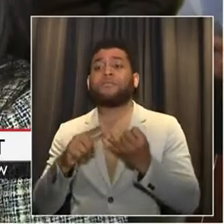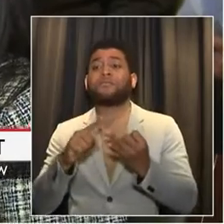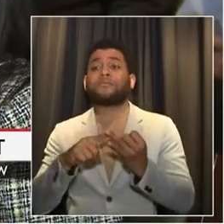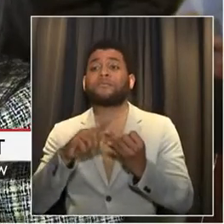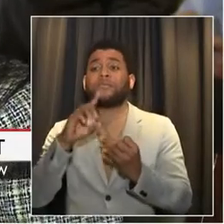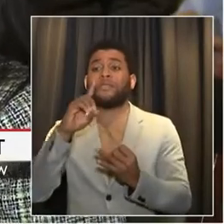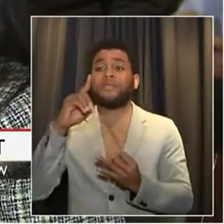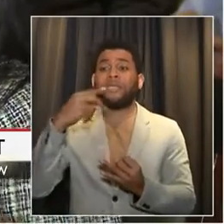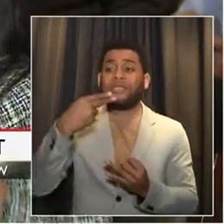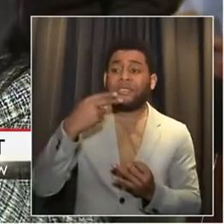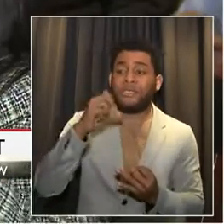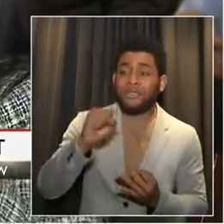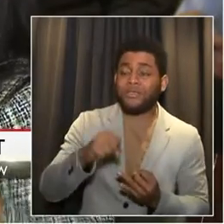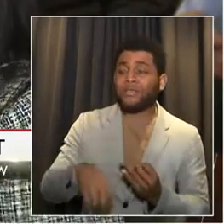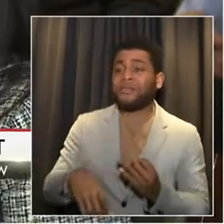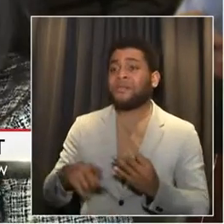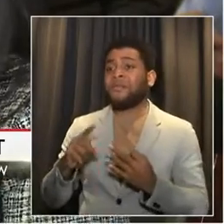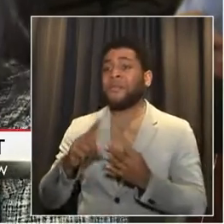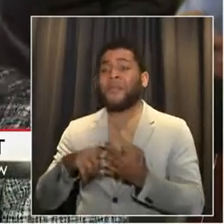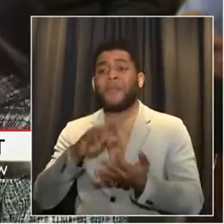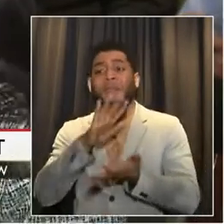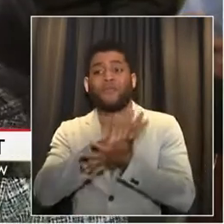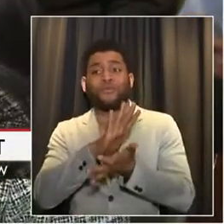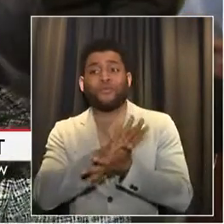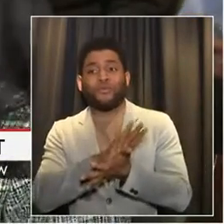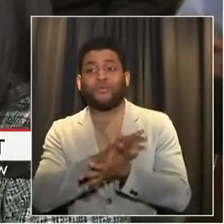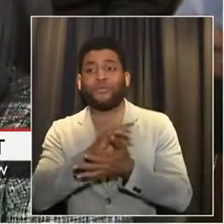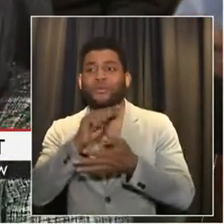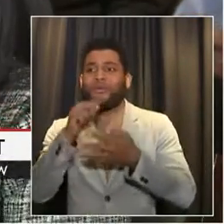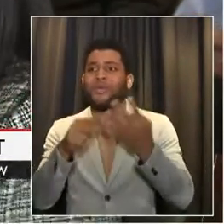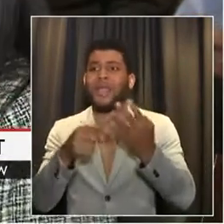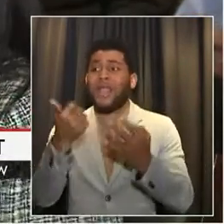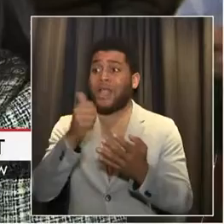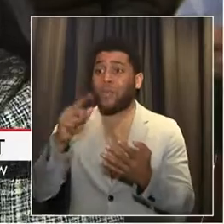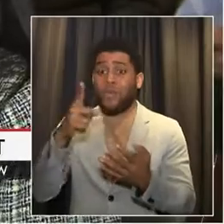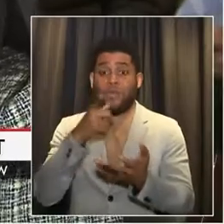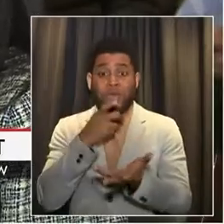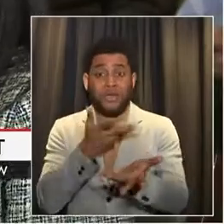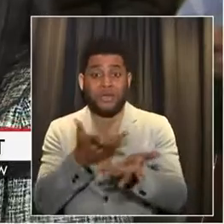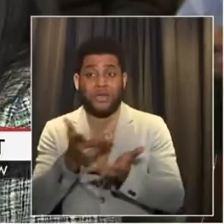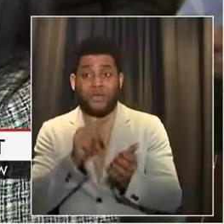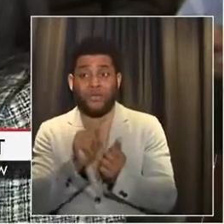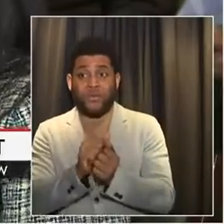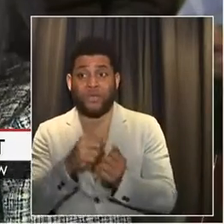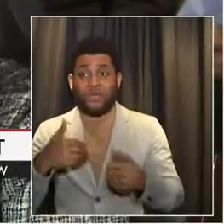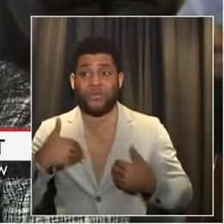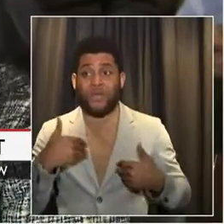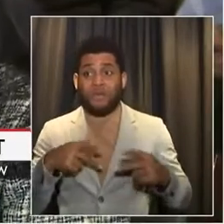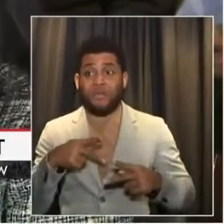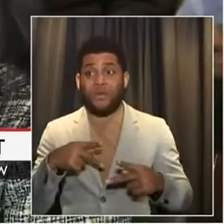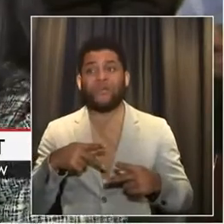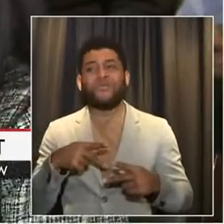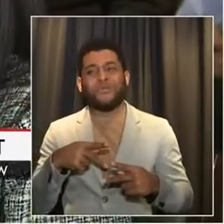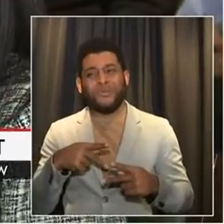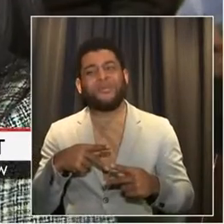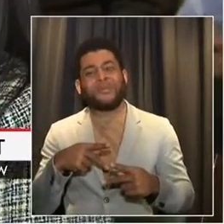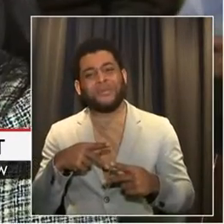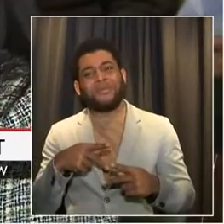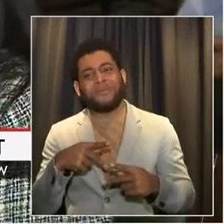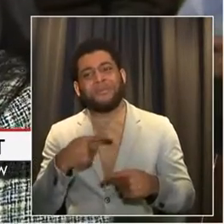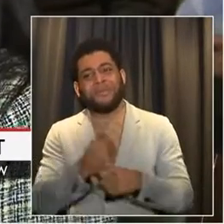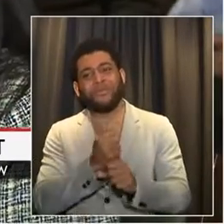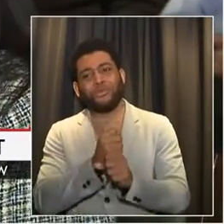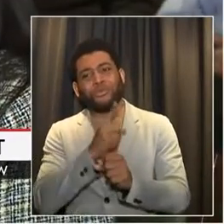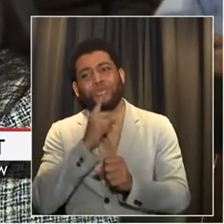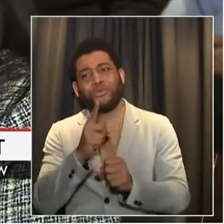schools, and all of those who touch young people is something that we really are working hard on getting right. You know, some of what the mayor said is we do